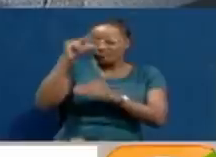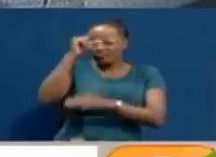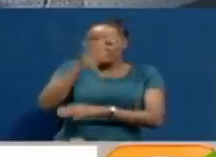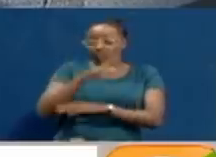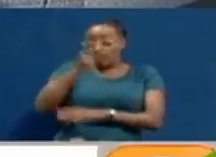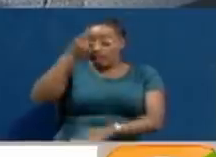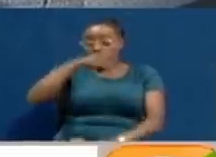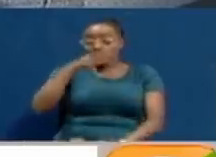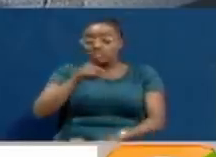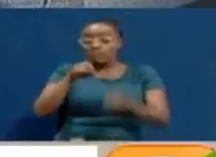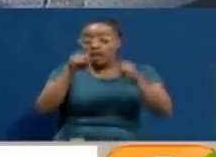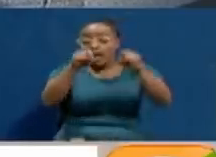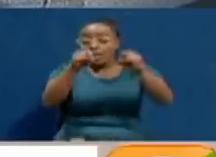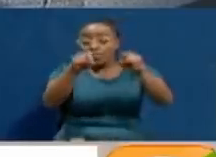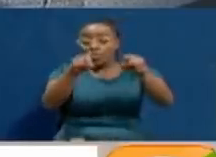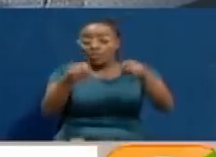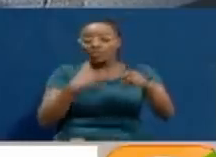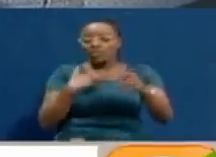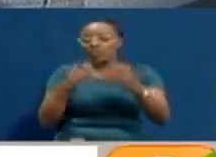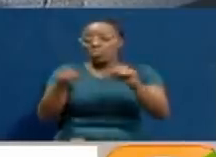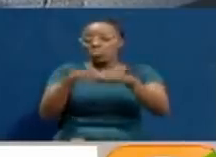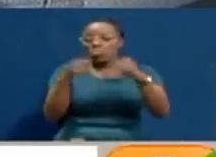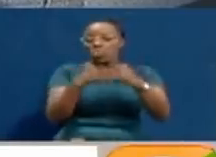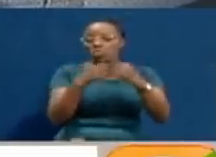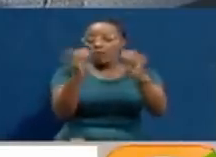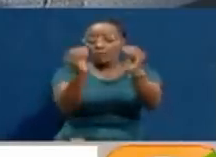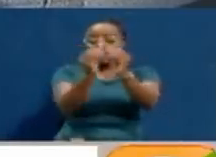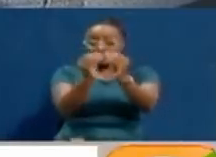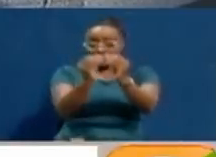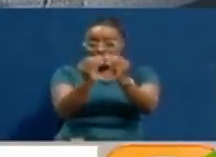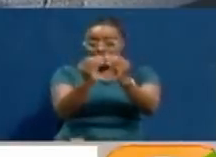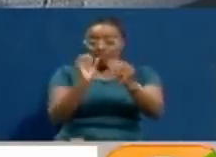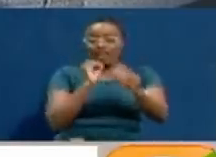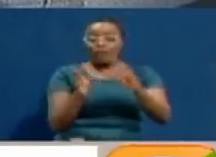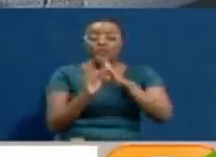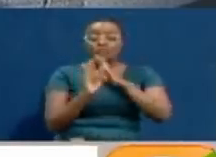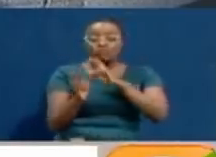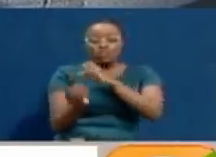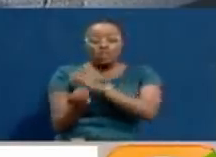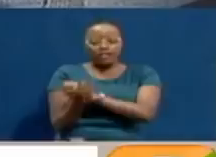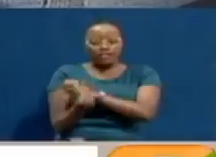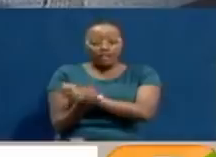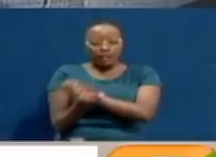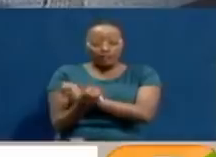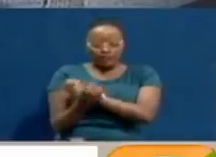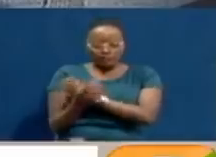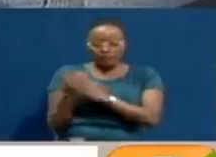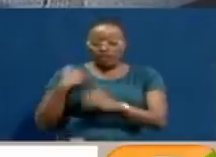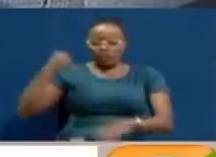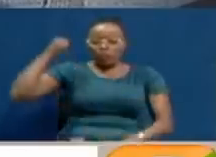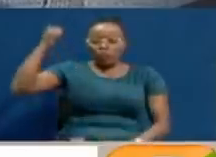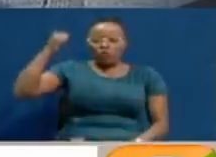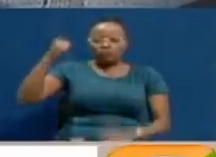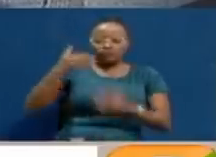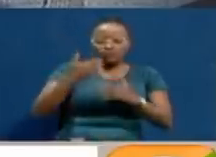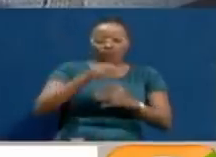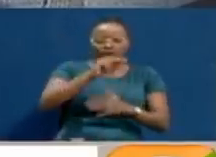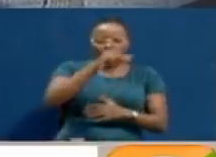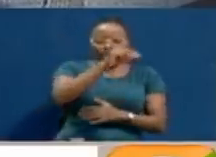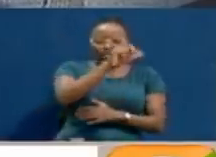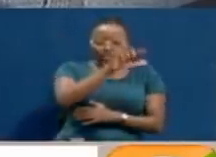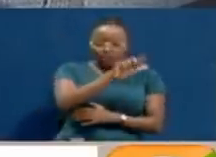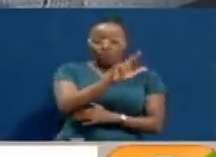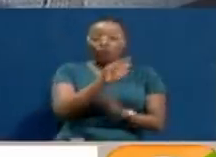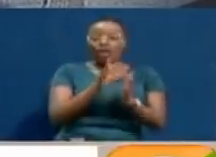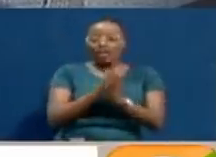Ngilu accused him of disrupting the meeting. As Chemutai Goin reports, supremacy politics between Ngilu and Wiper